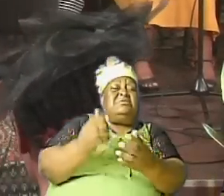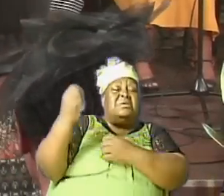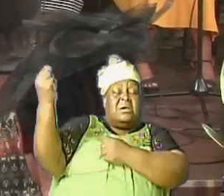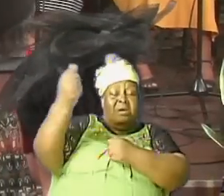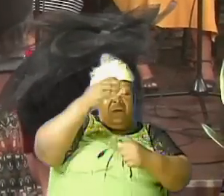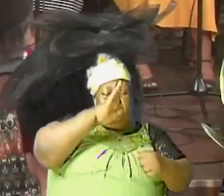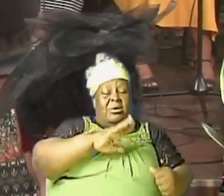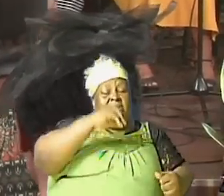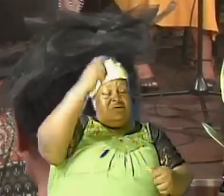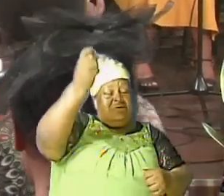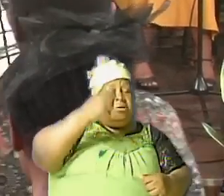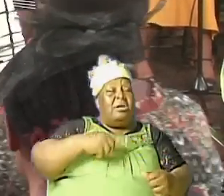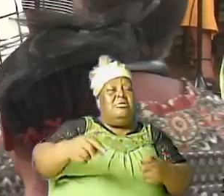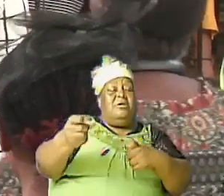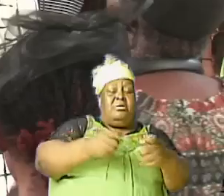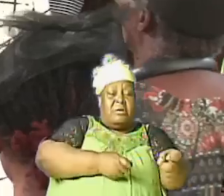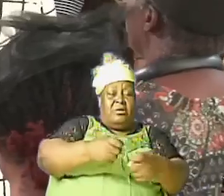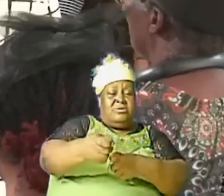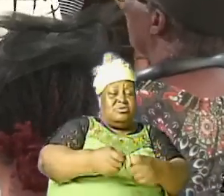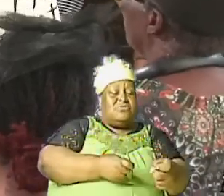God and you are in control.